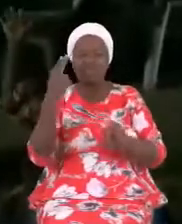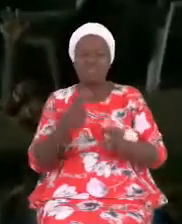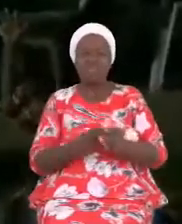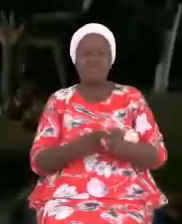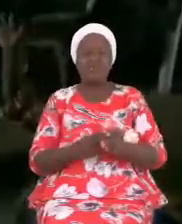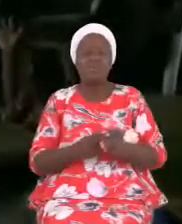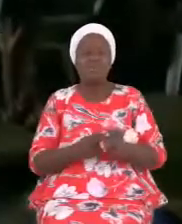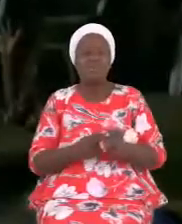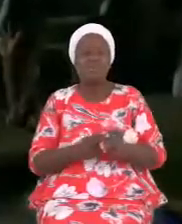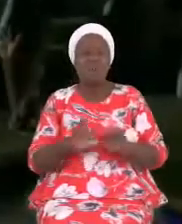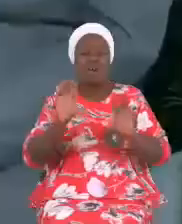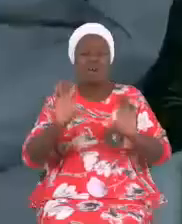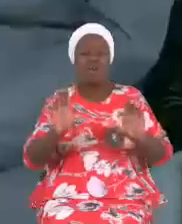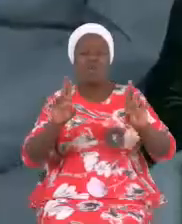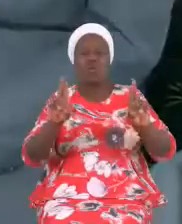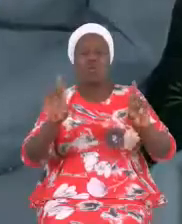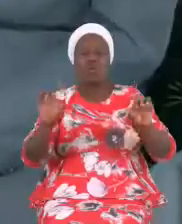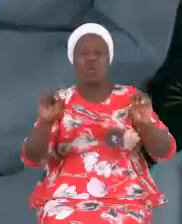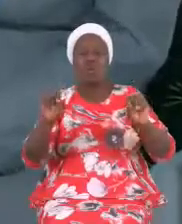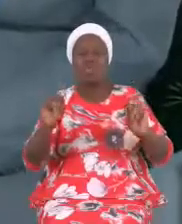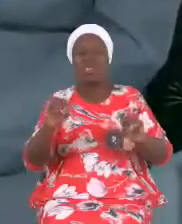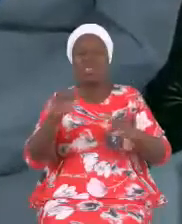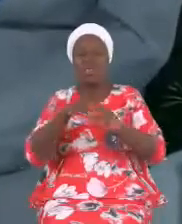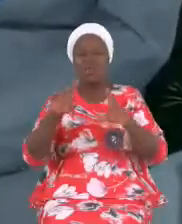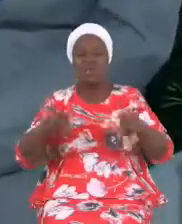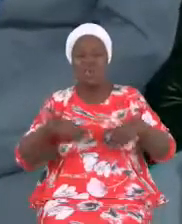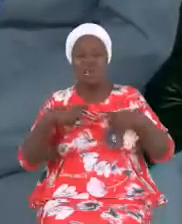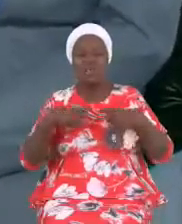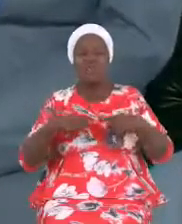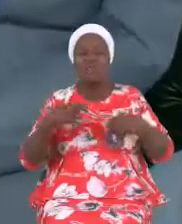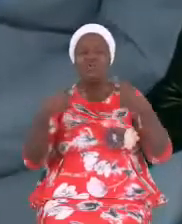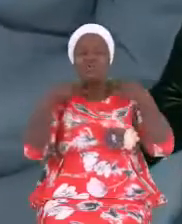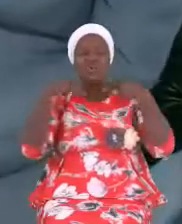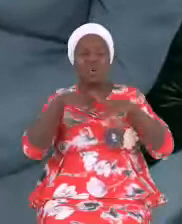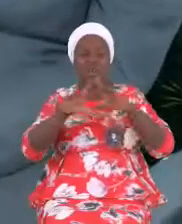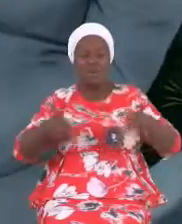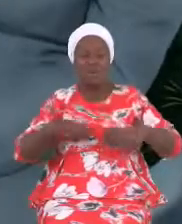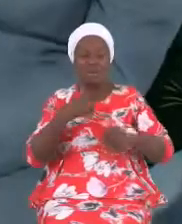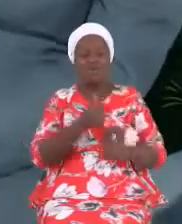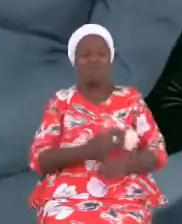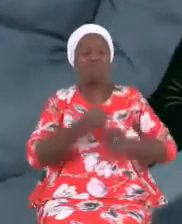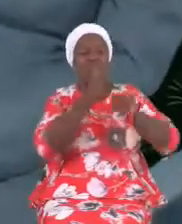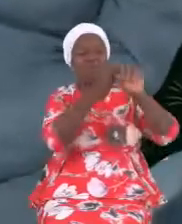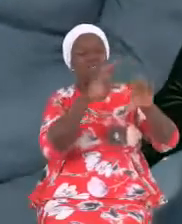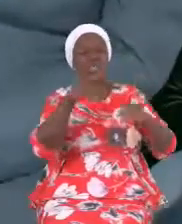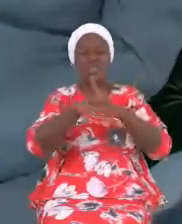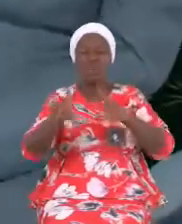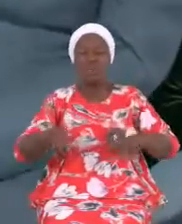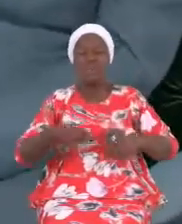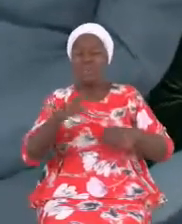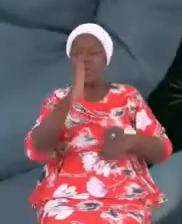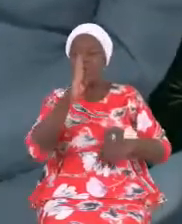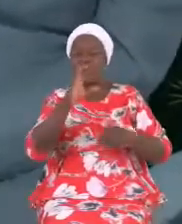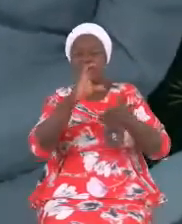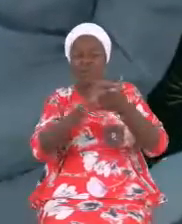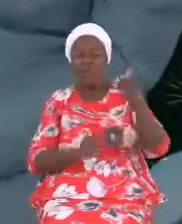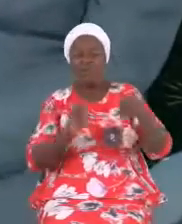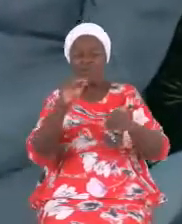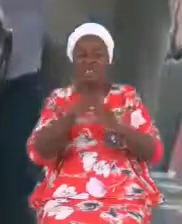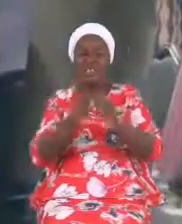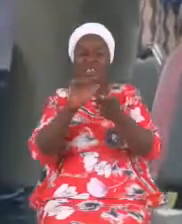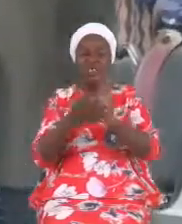Curse in your life, yoke in your life, mountain in your life, be removed in